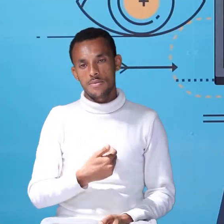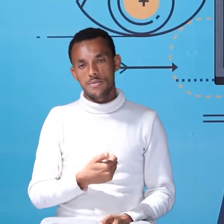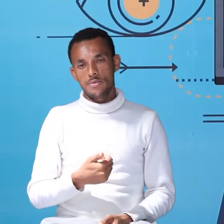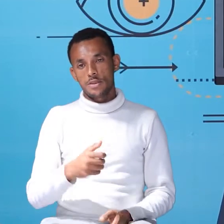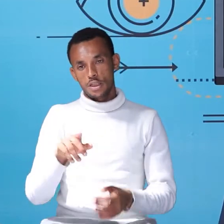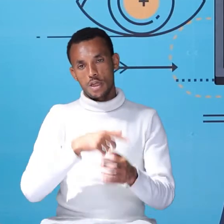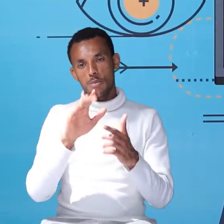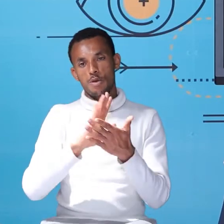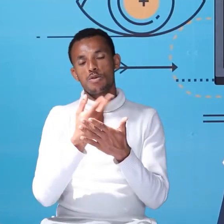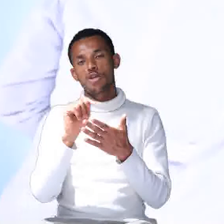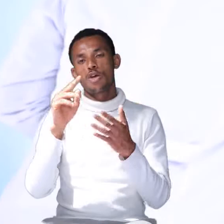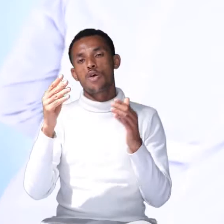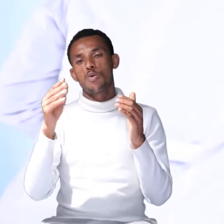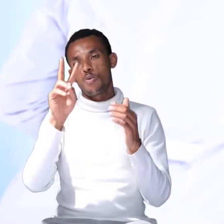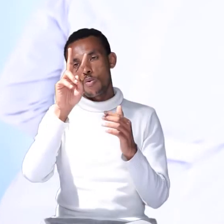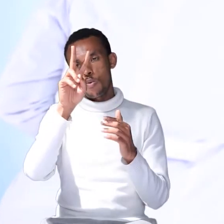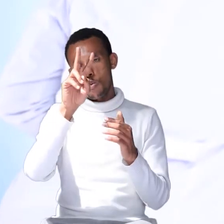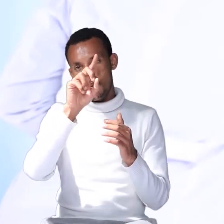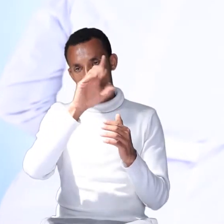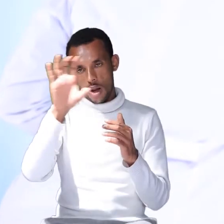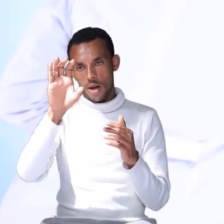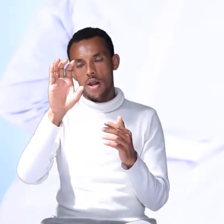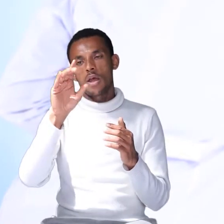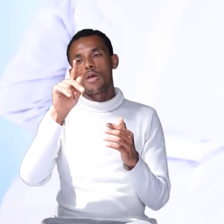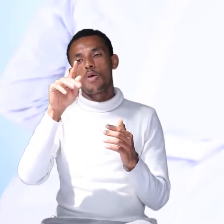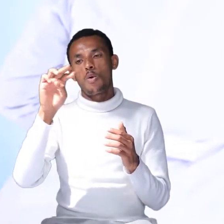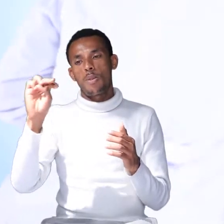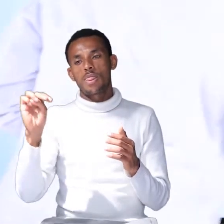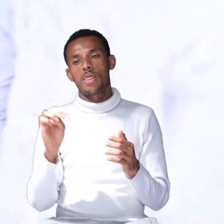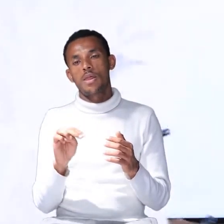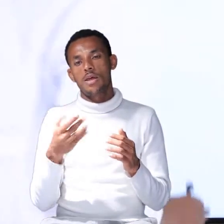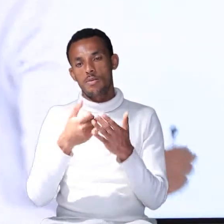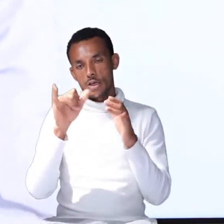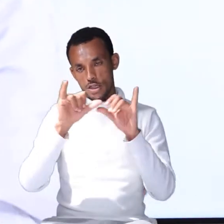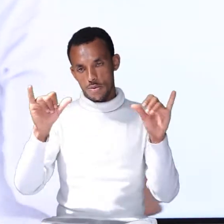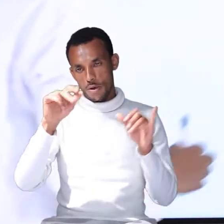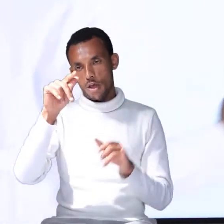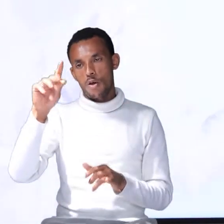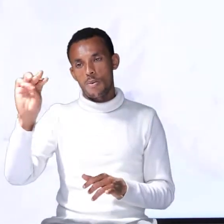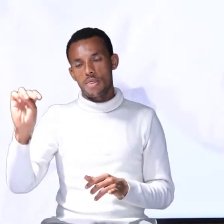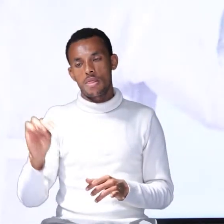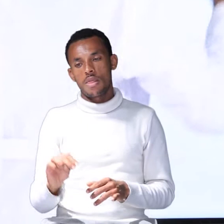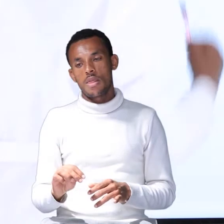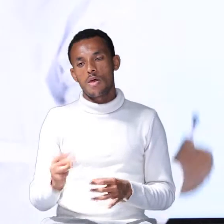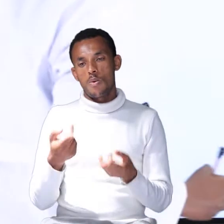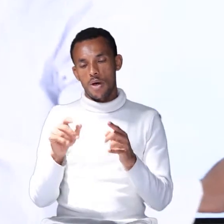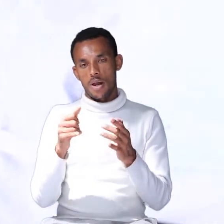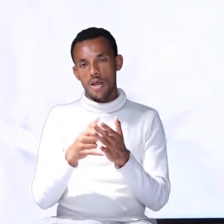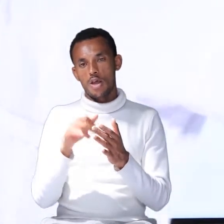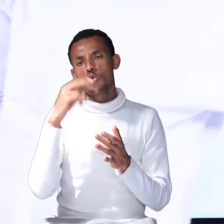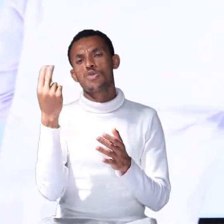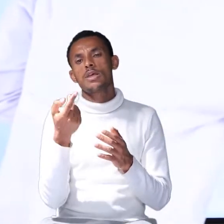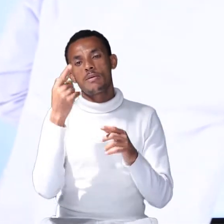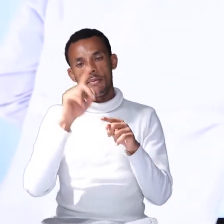the two, it was equal to 100 kilometers. Distance it was measured in terms of kilometers. When he is using